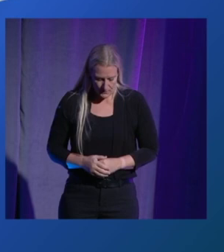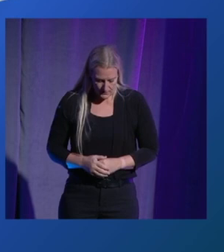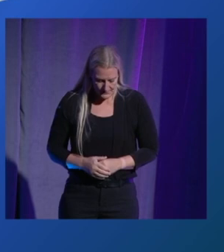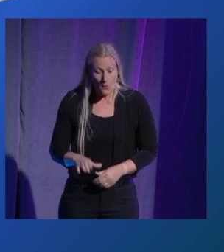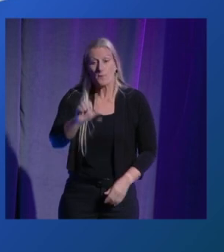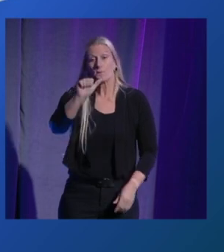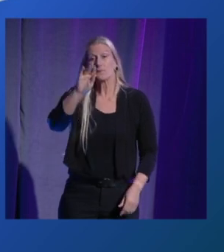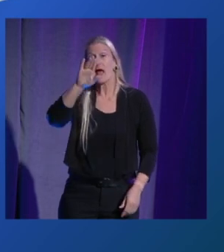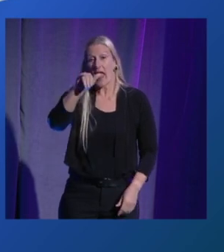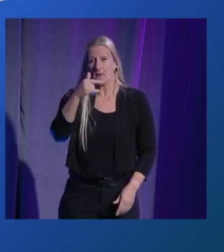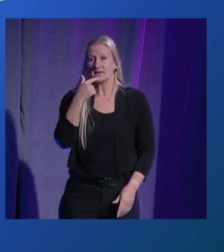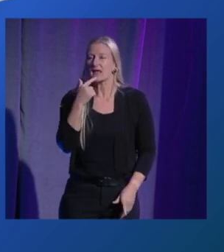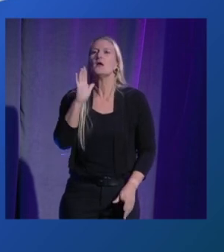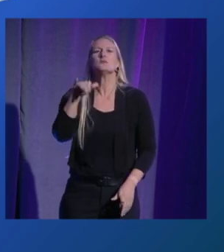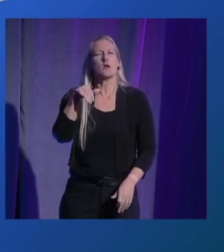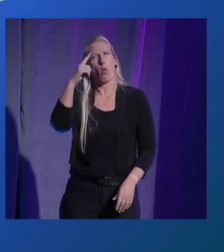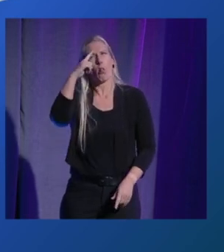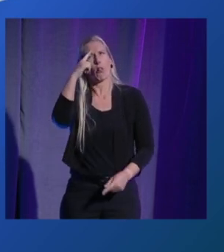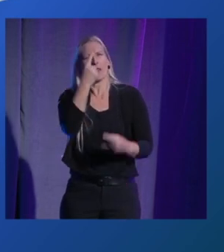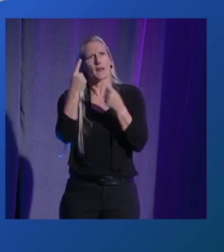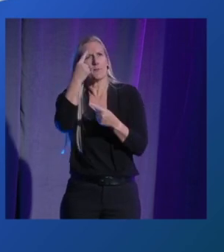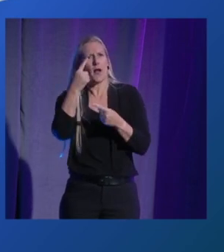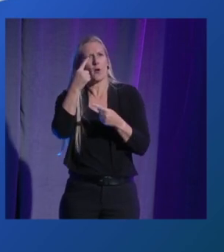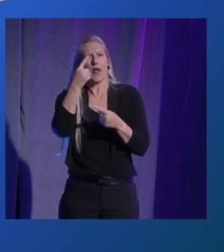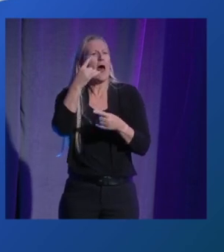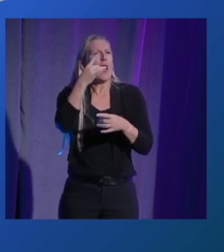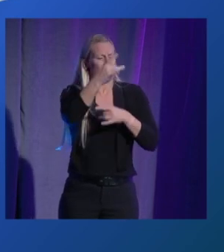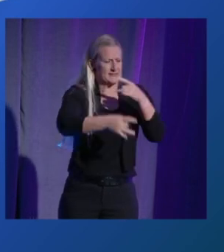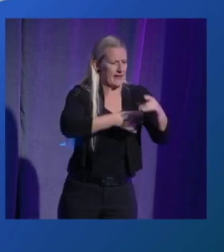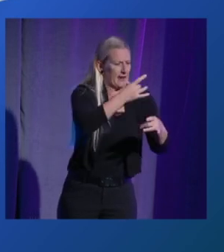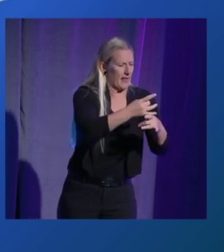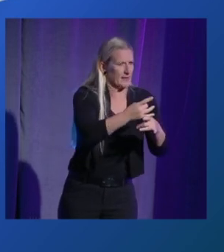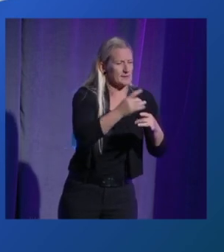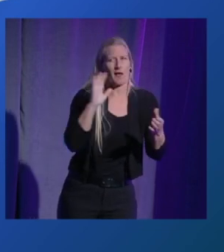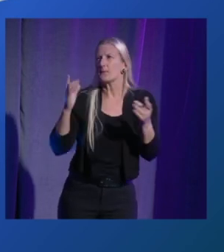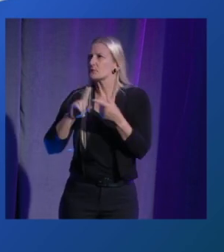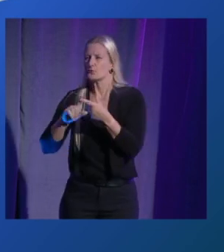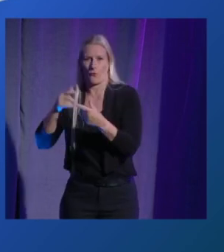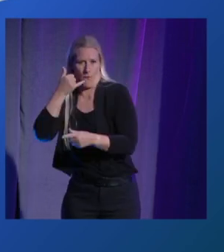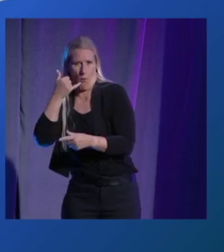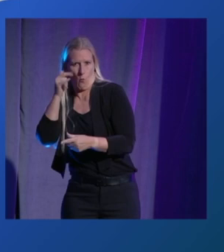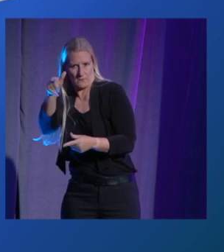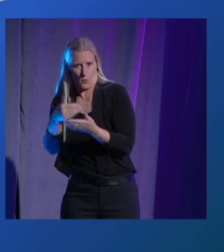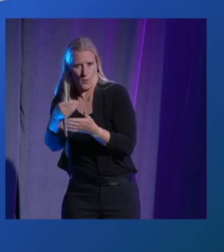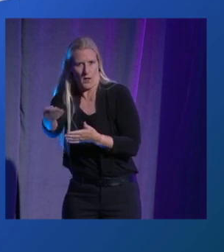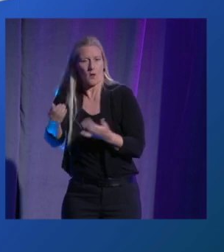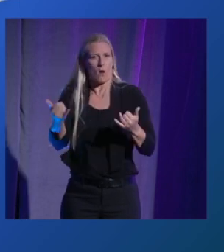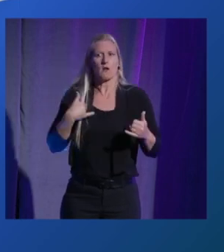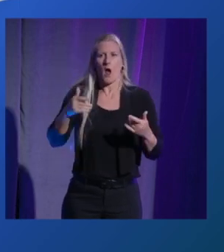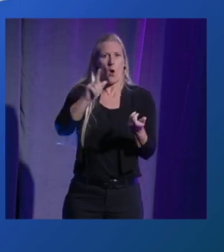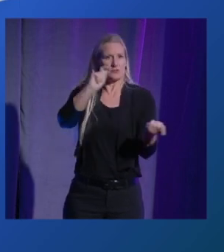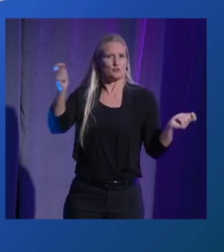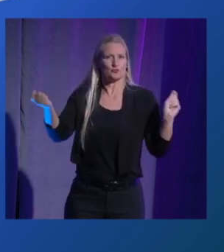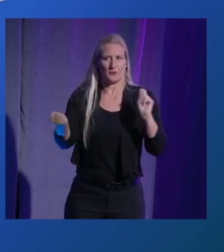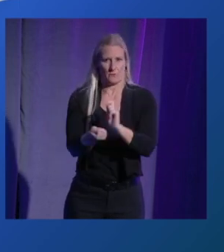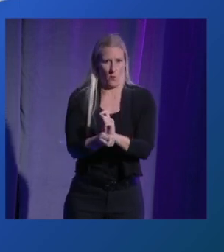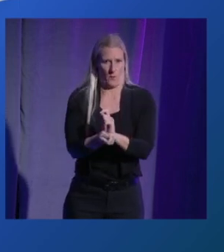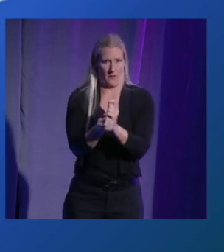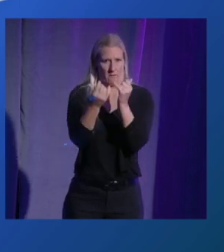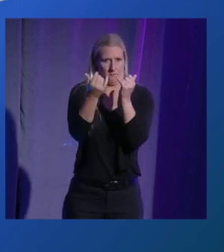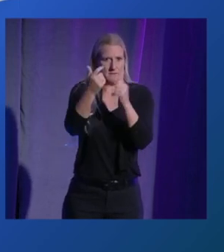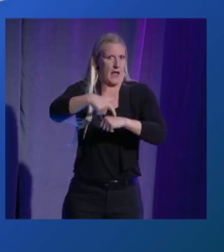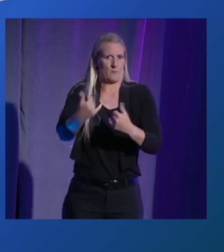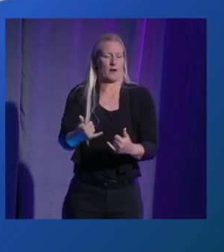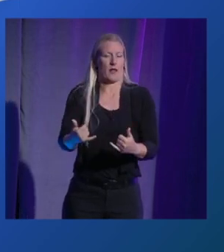the satellites that you're putting up versus the phones that you're buying we are in this really really transformative moment I I mean if someone with a